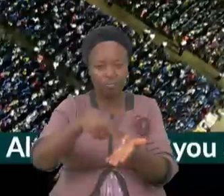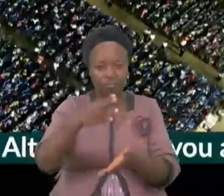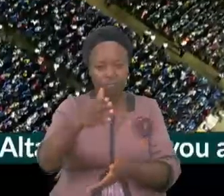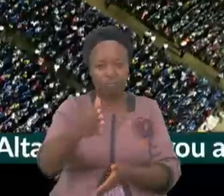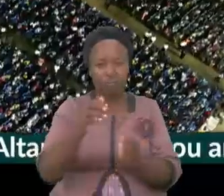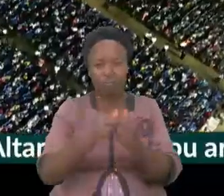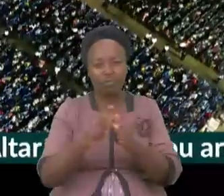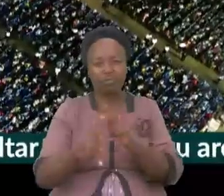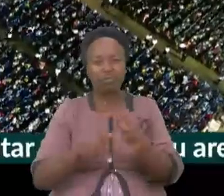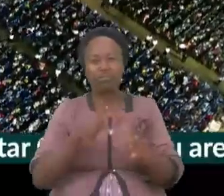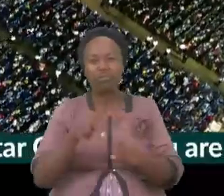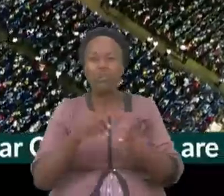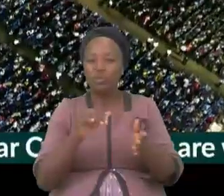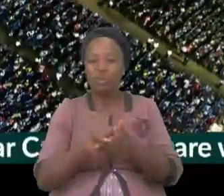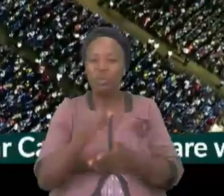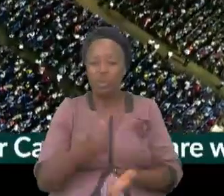prayers.